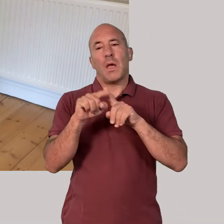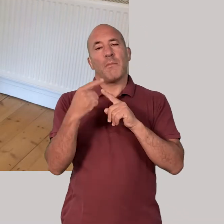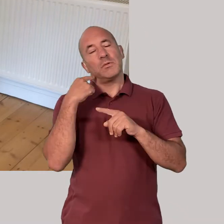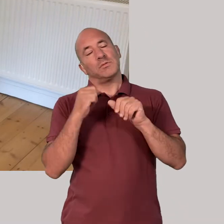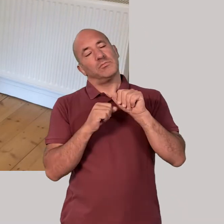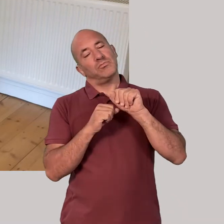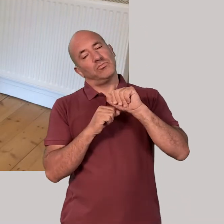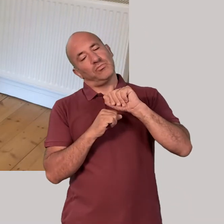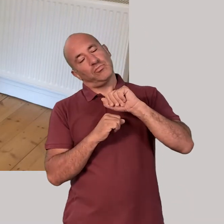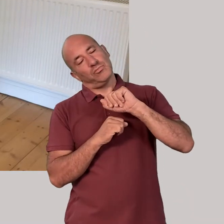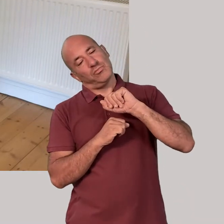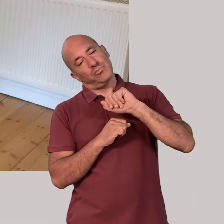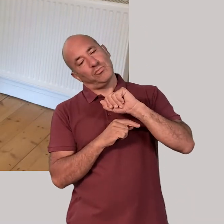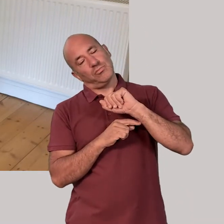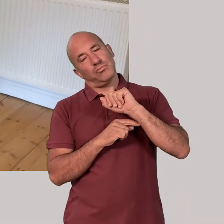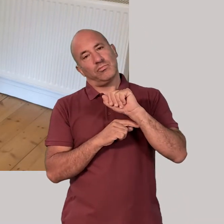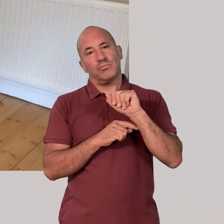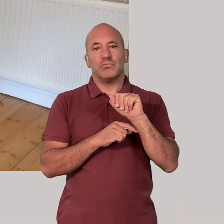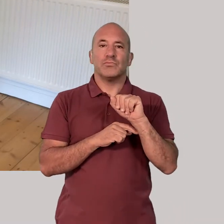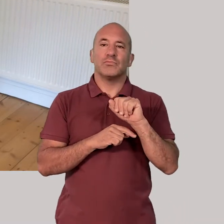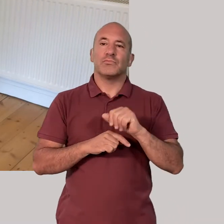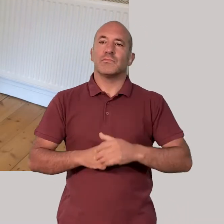And a little head tilt on the other side.